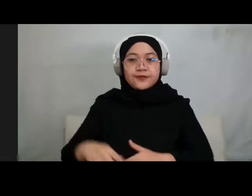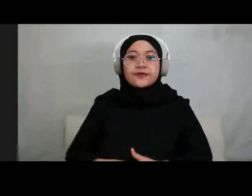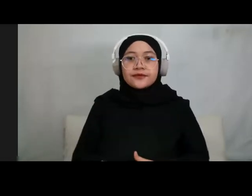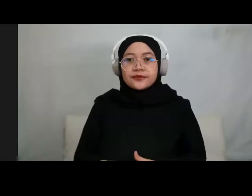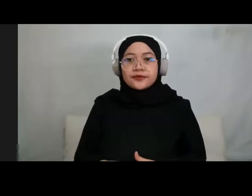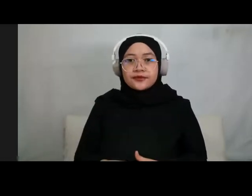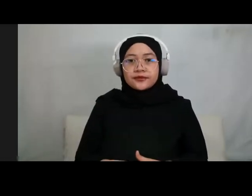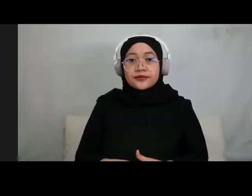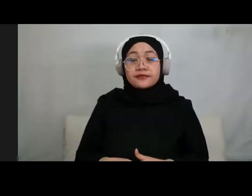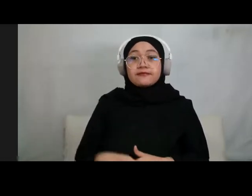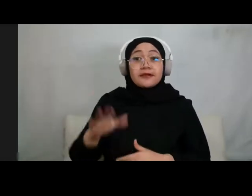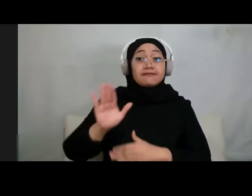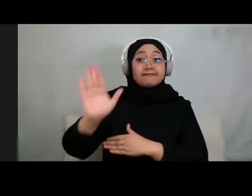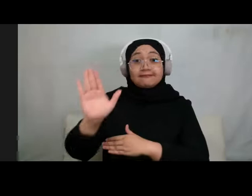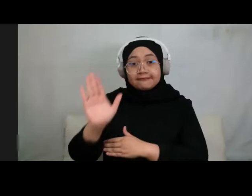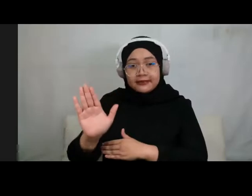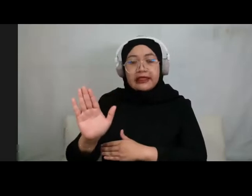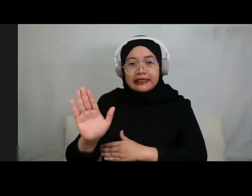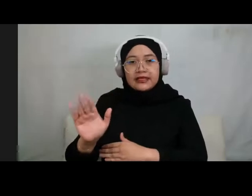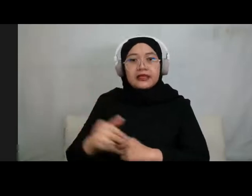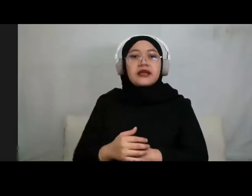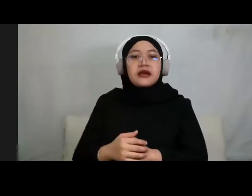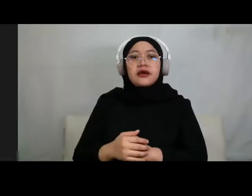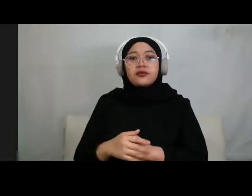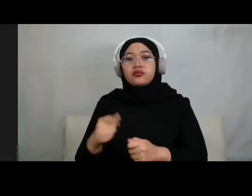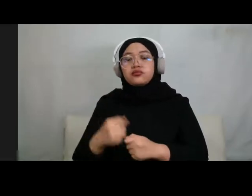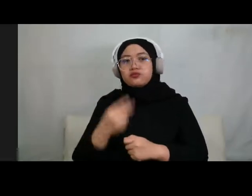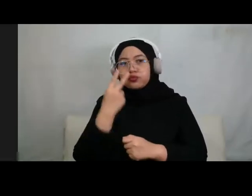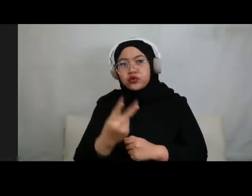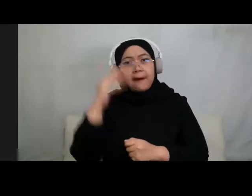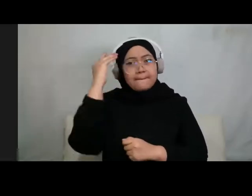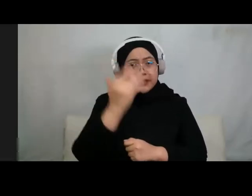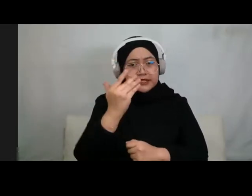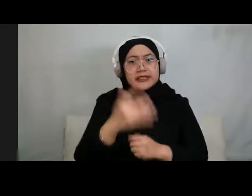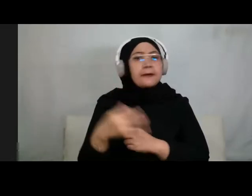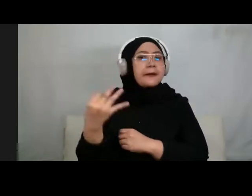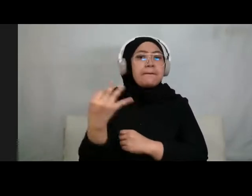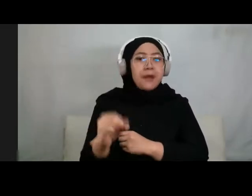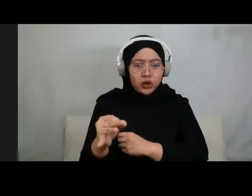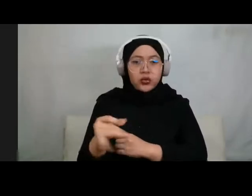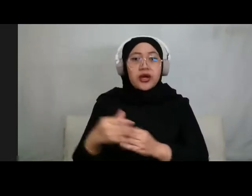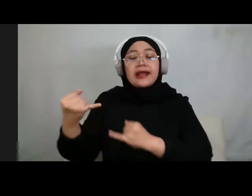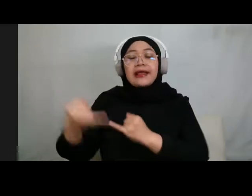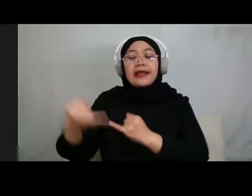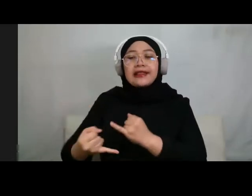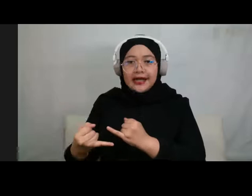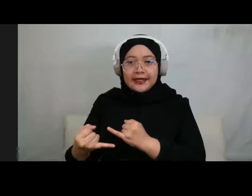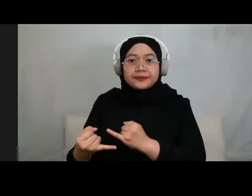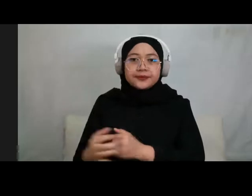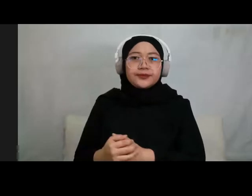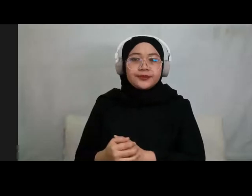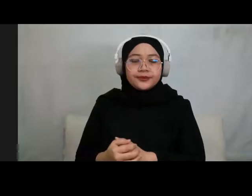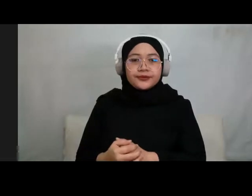then later on, we will also start to electrify the medium bus. And lastly, the fleet that we will electrify are the small